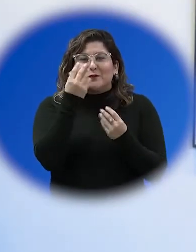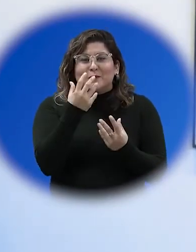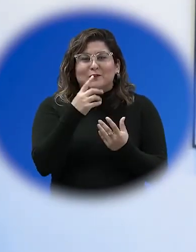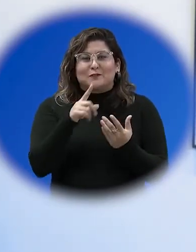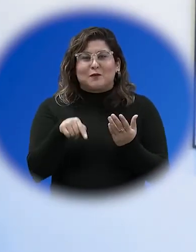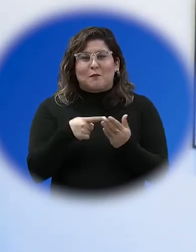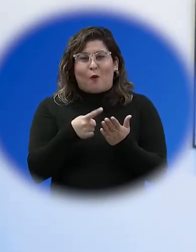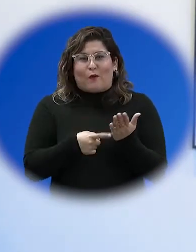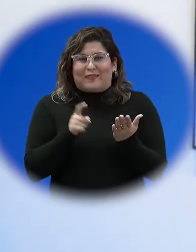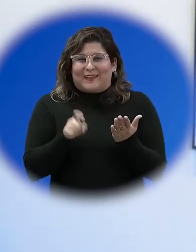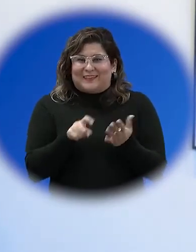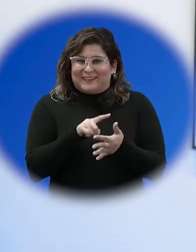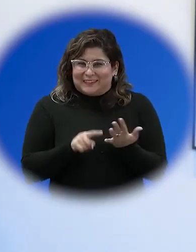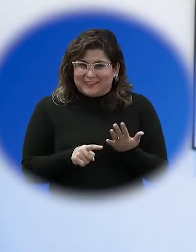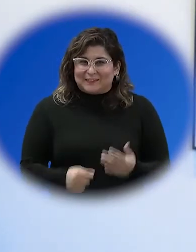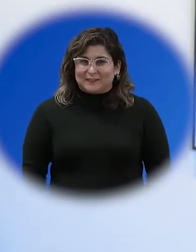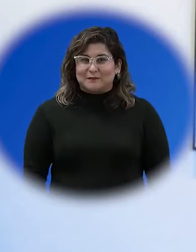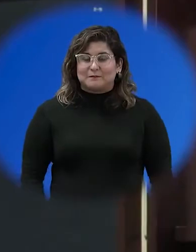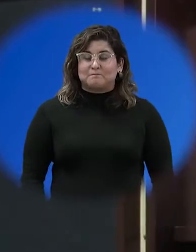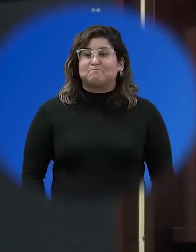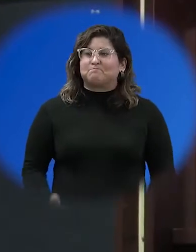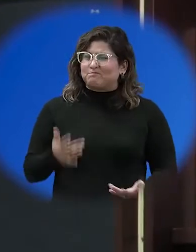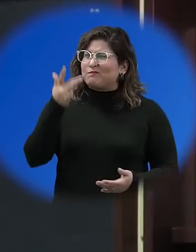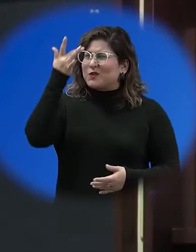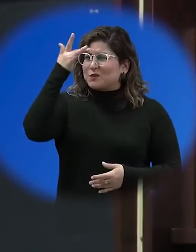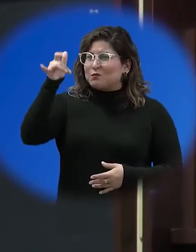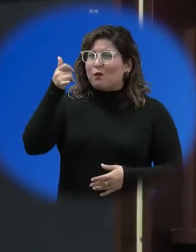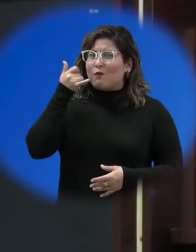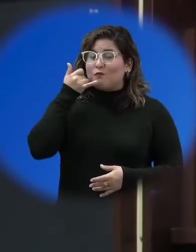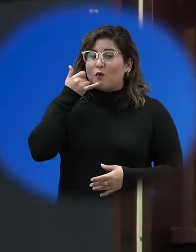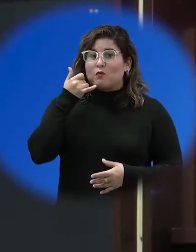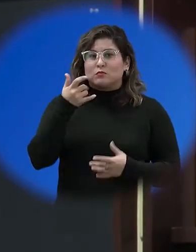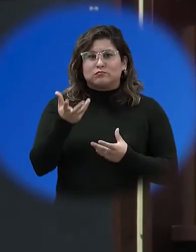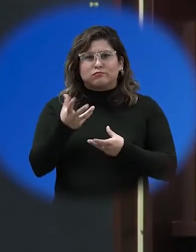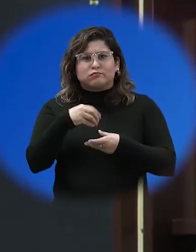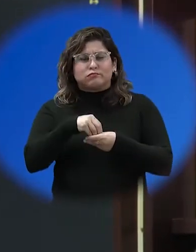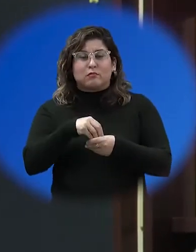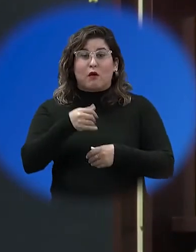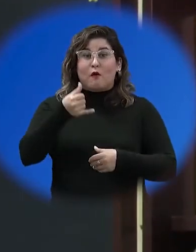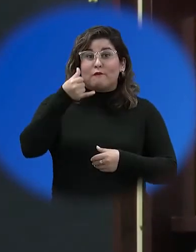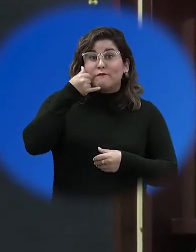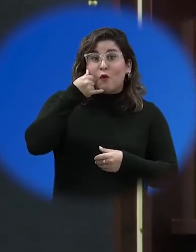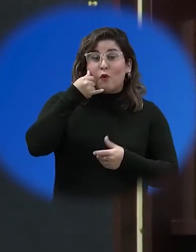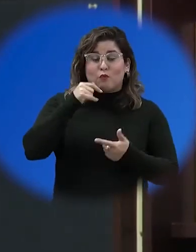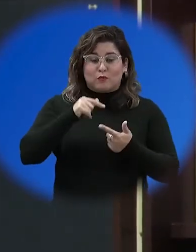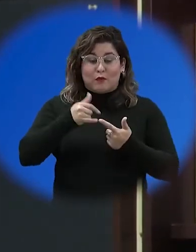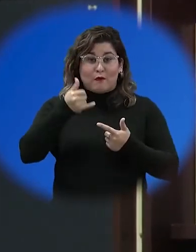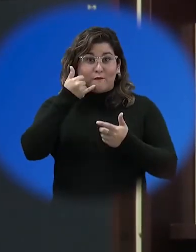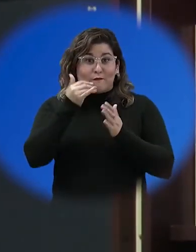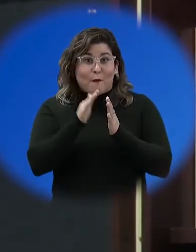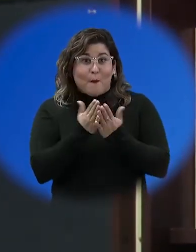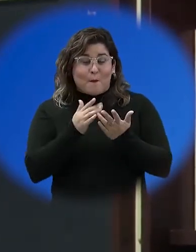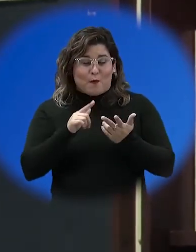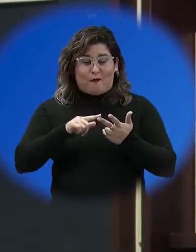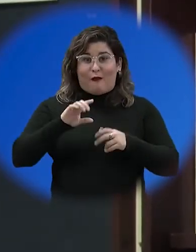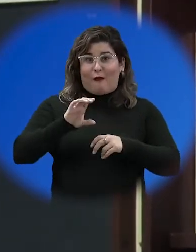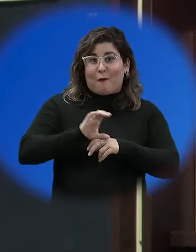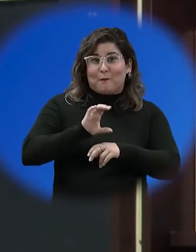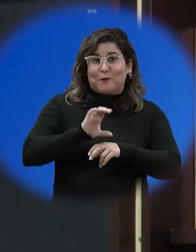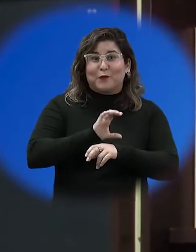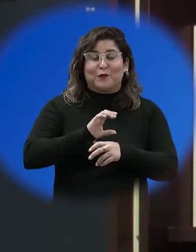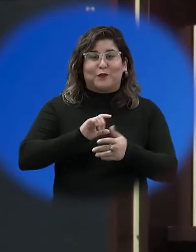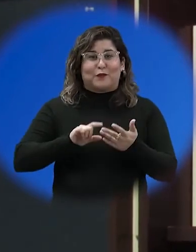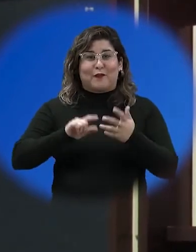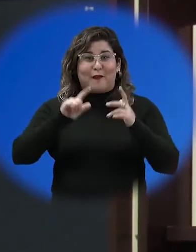participate but get information about things they really need. It would have to be the smartphone. It combines a phone